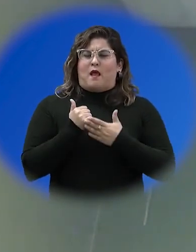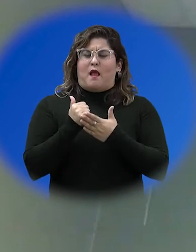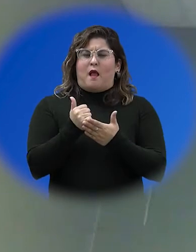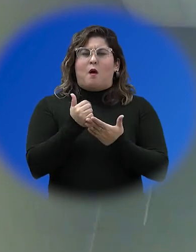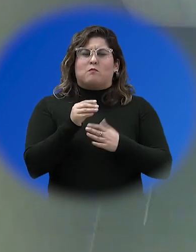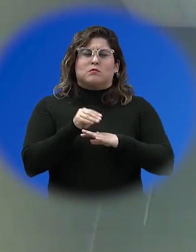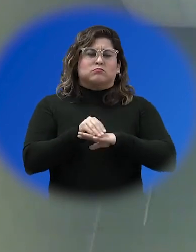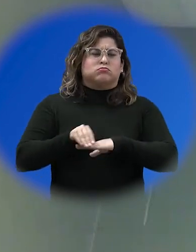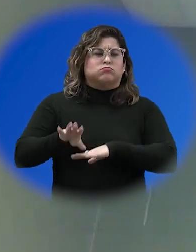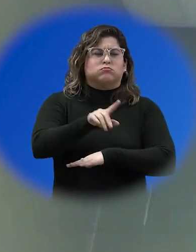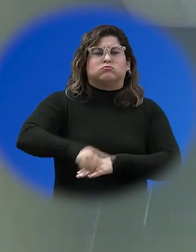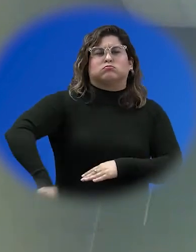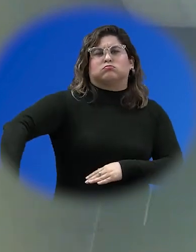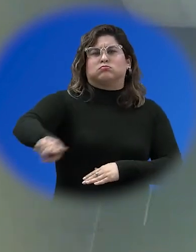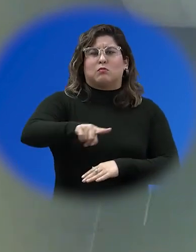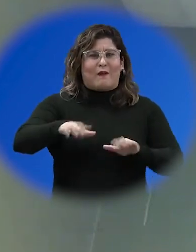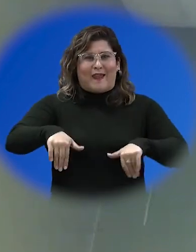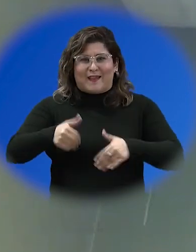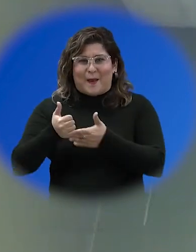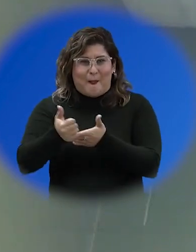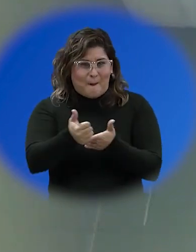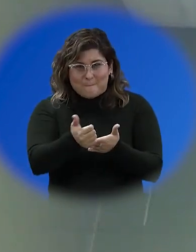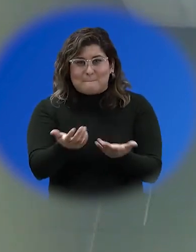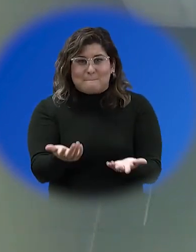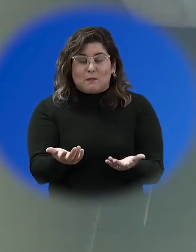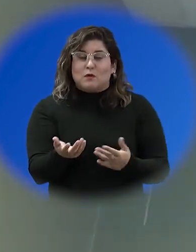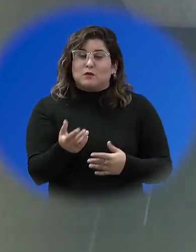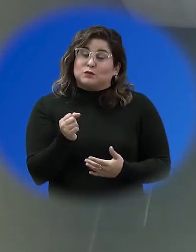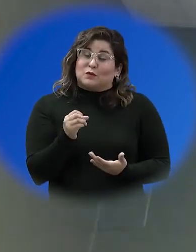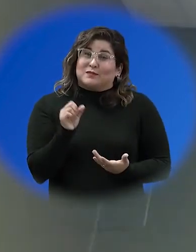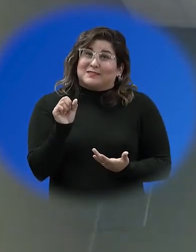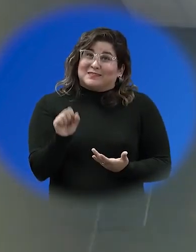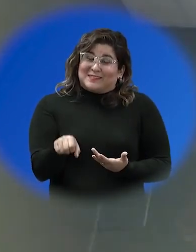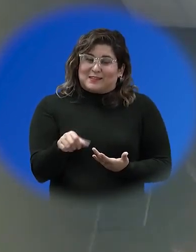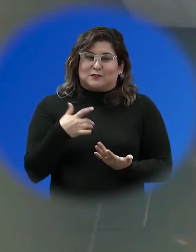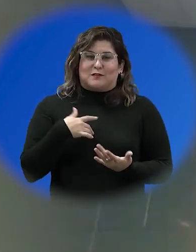How can I help in areas that they haven't helped before?